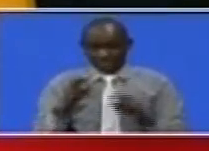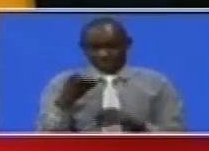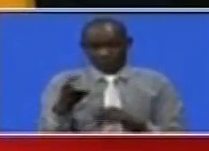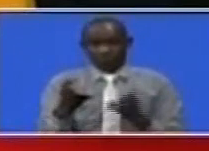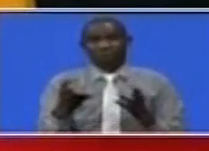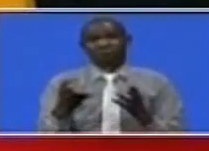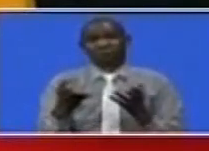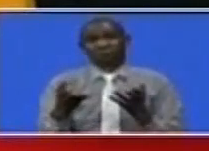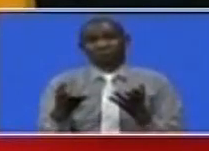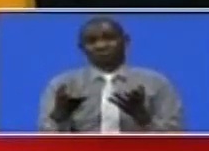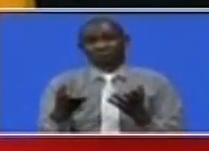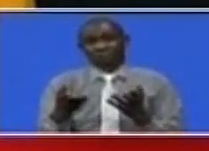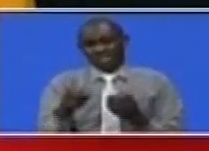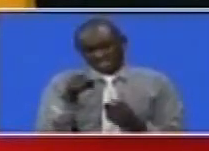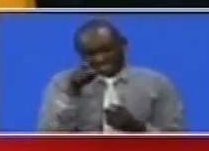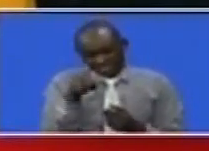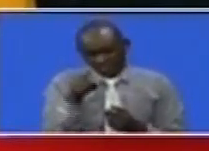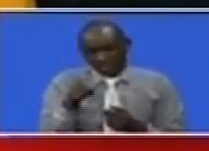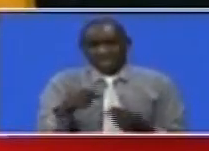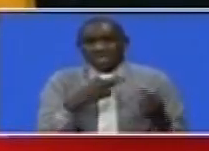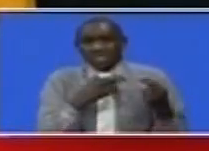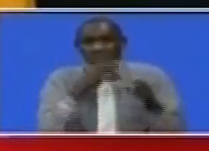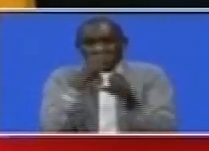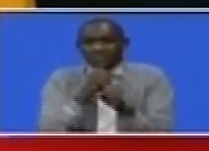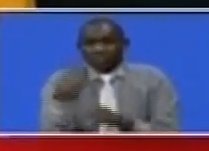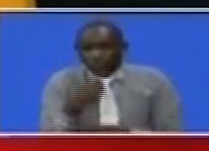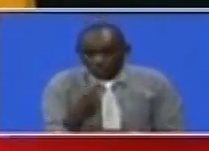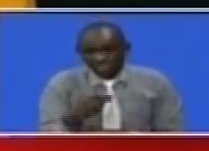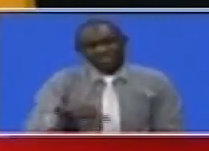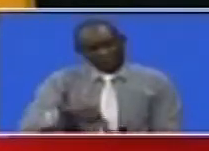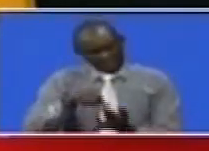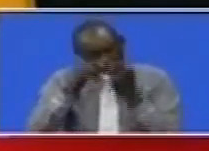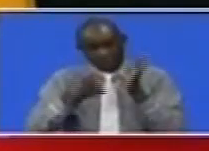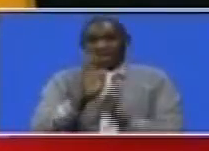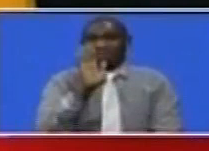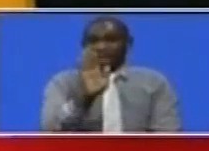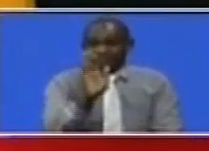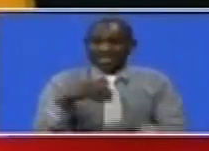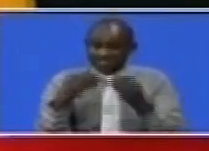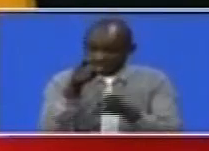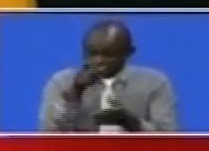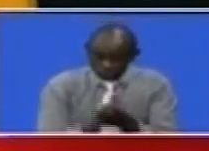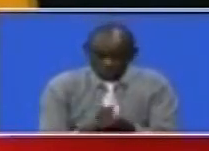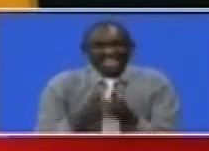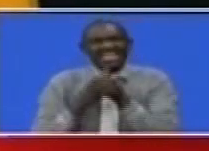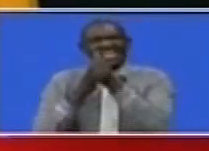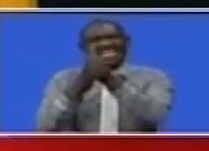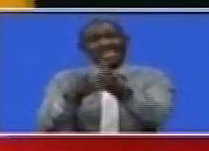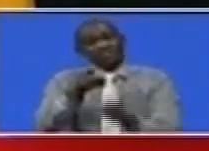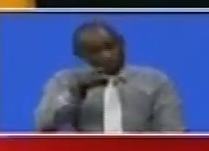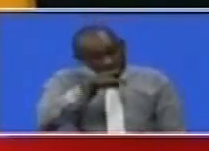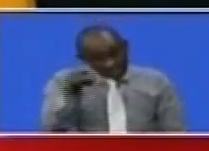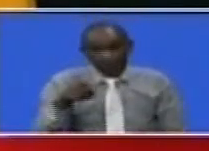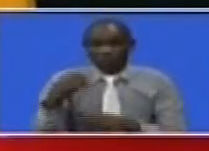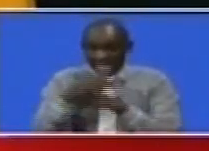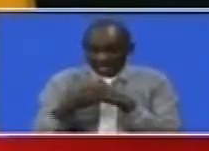values is entrusted in a special way to you, the leaders of your